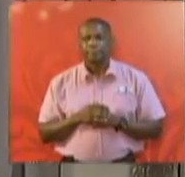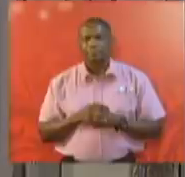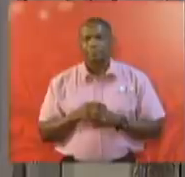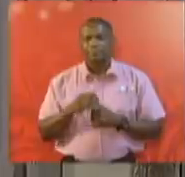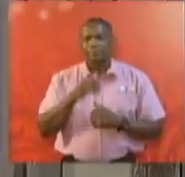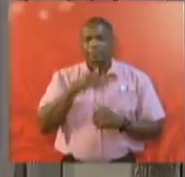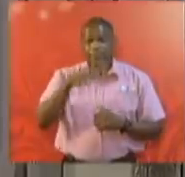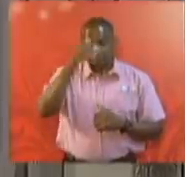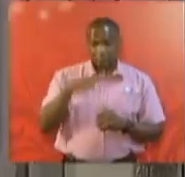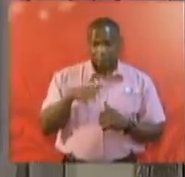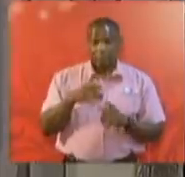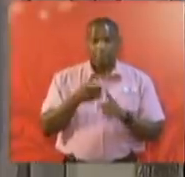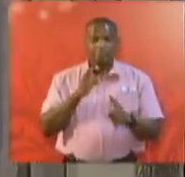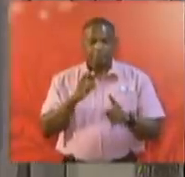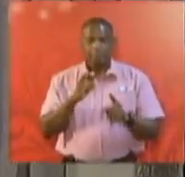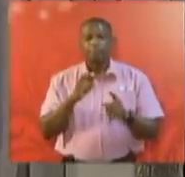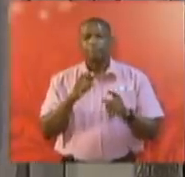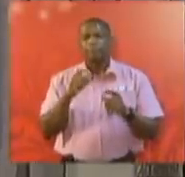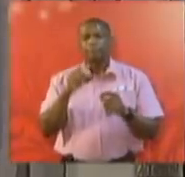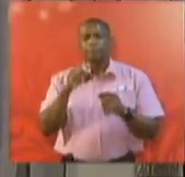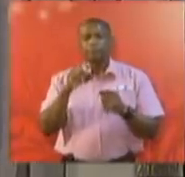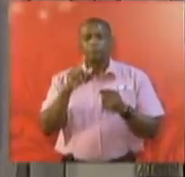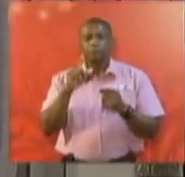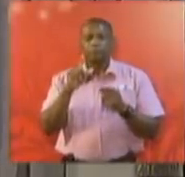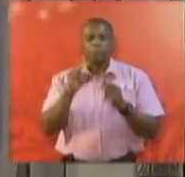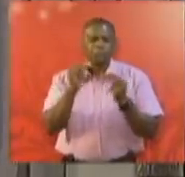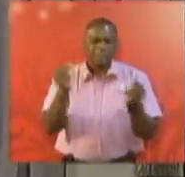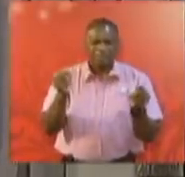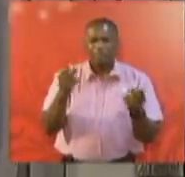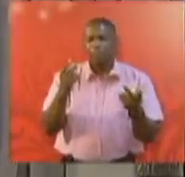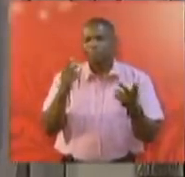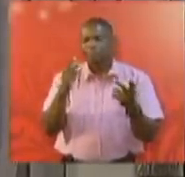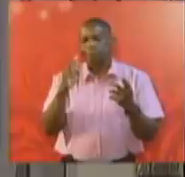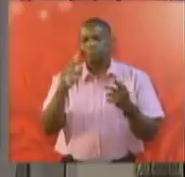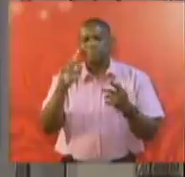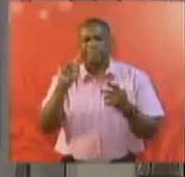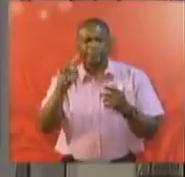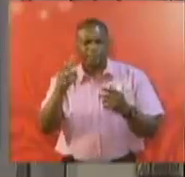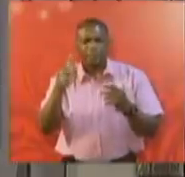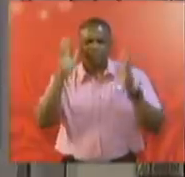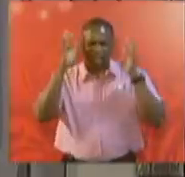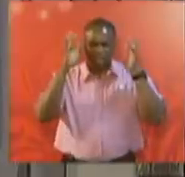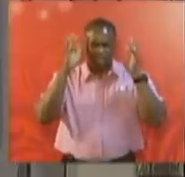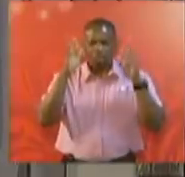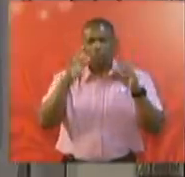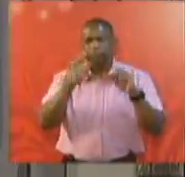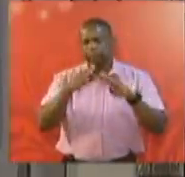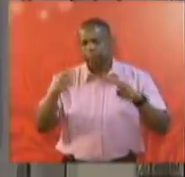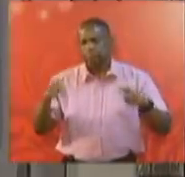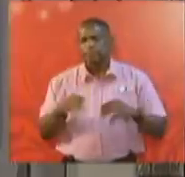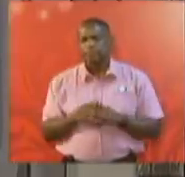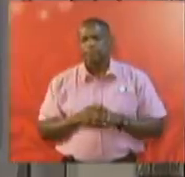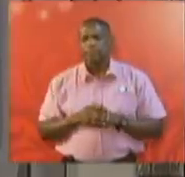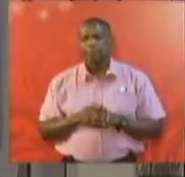media and the listening and viewing public on this rainy Saturday morning, Saturday the 19th of September. I